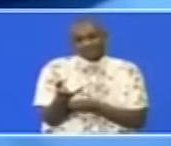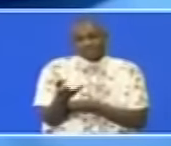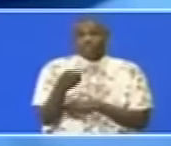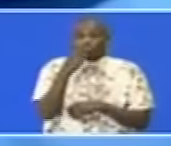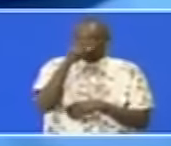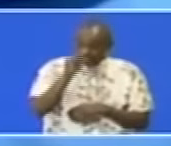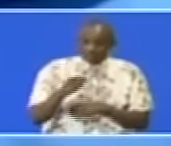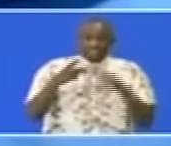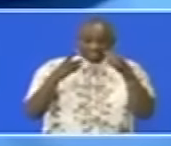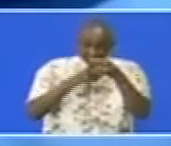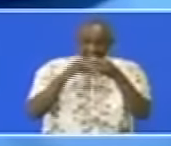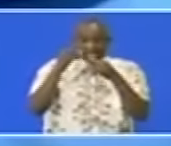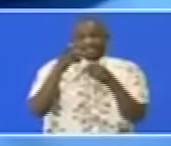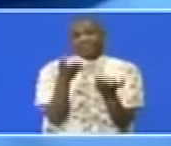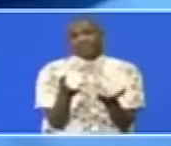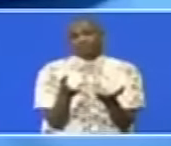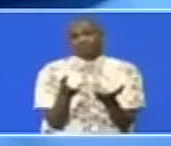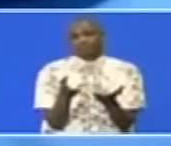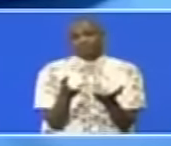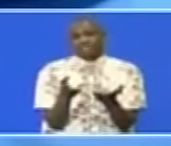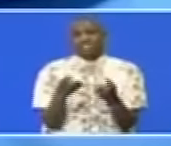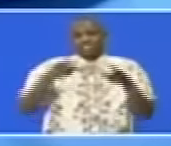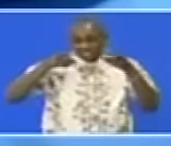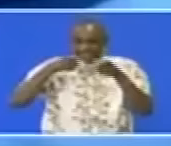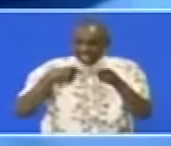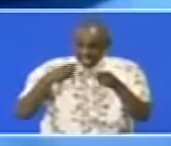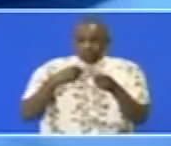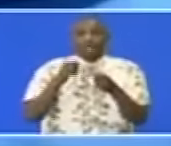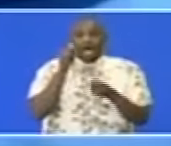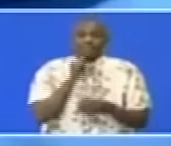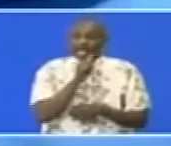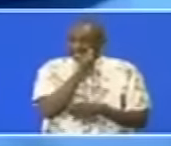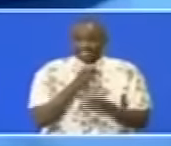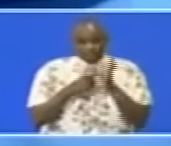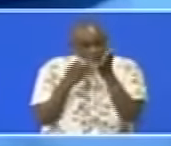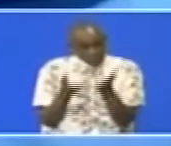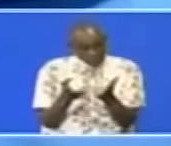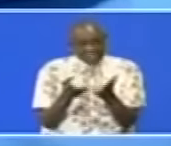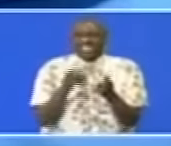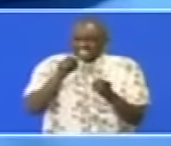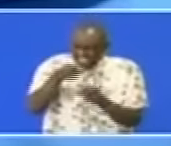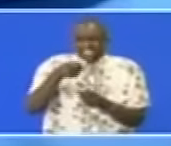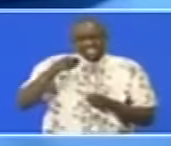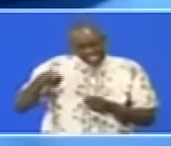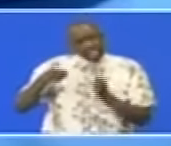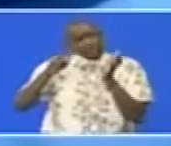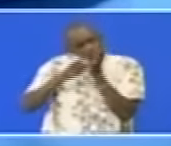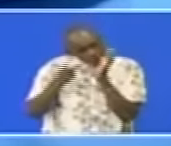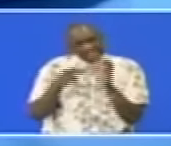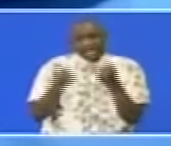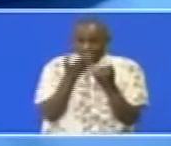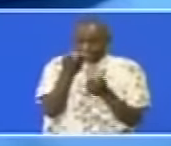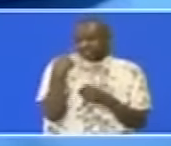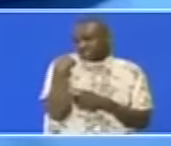about 2,700 megawatts on transformers. KTN's Abby Agina takes a look at some of the key projects being rolled out, including the